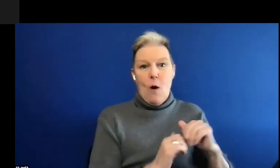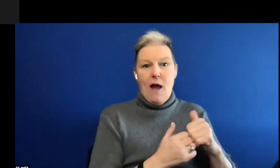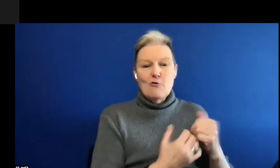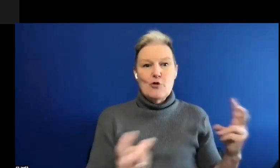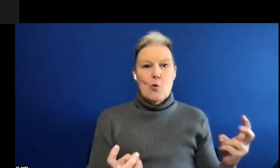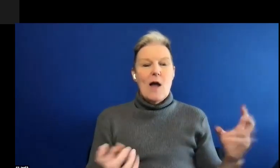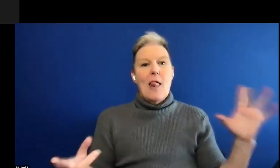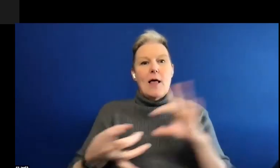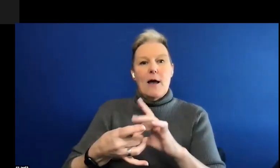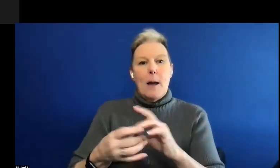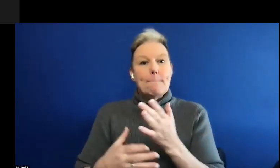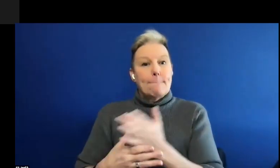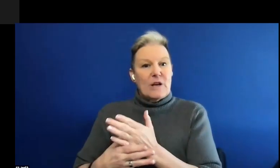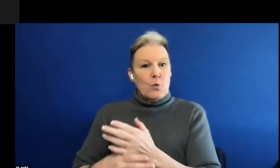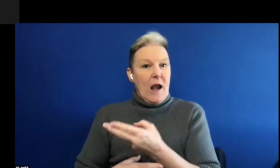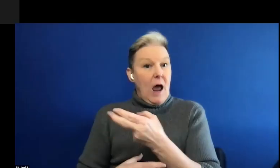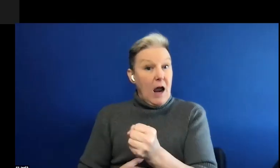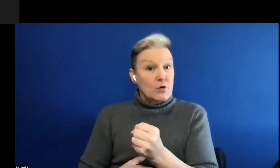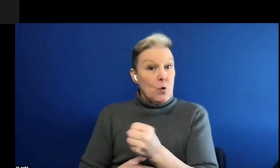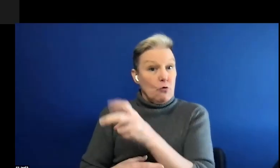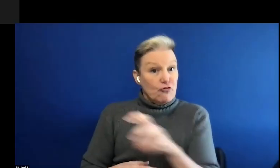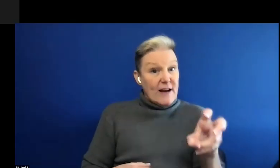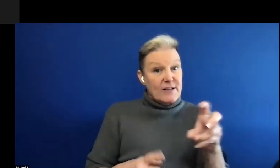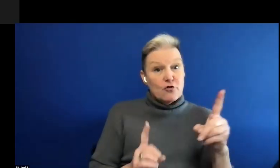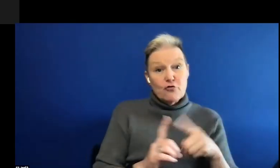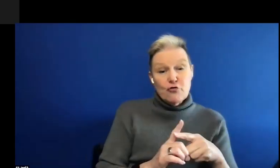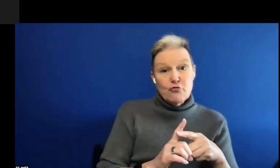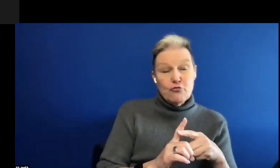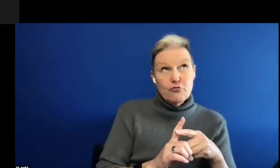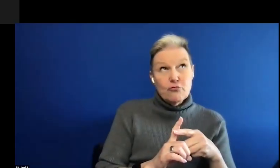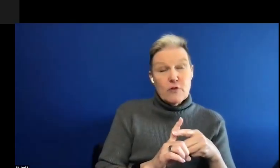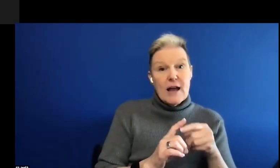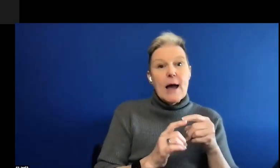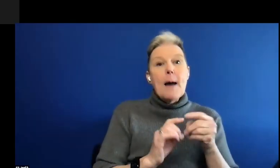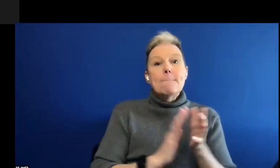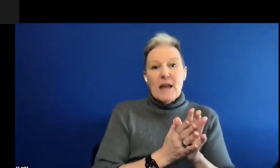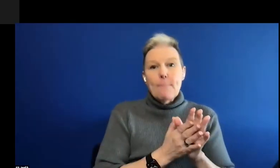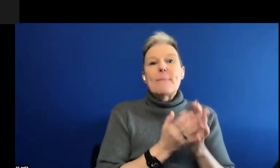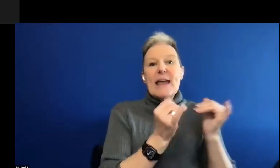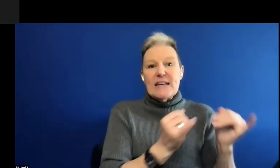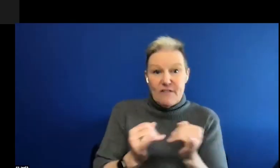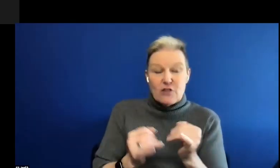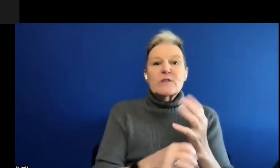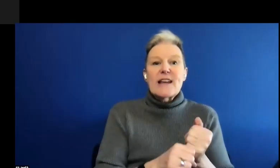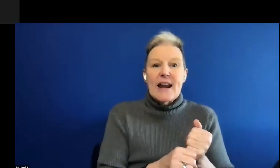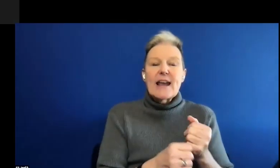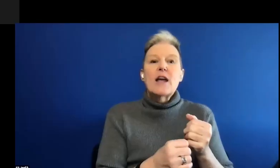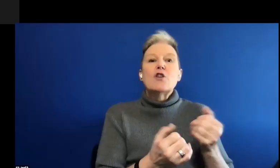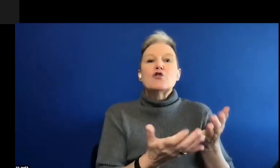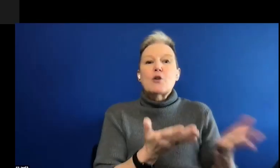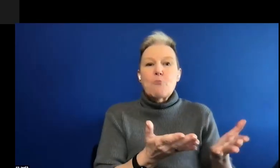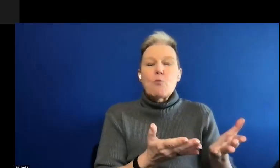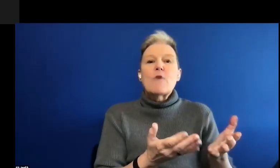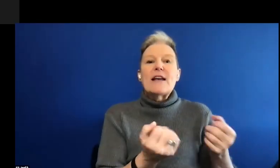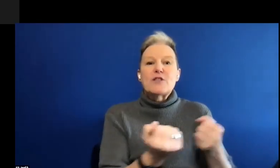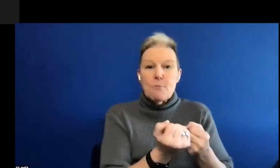bridge that gap between high school transitions and getting individuals the services and supports that they need to kind of